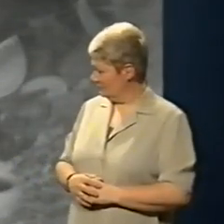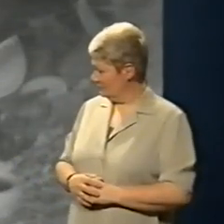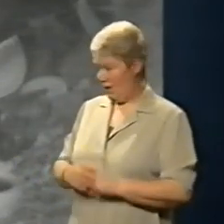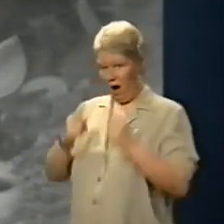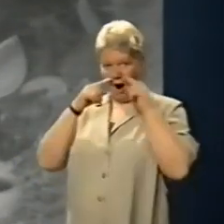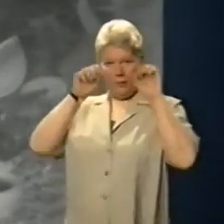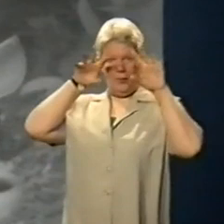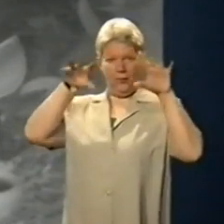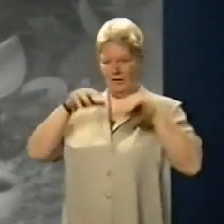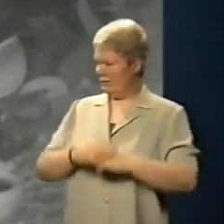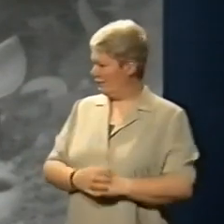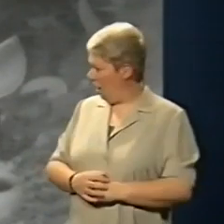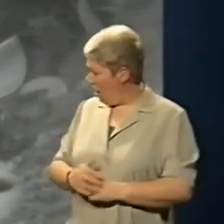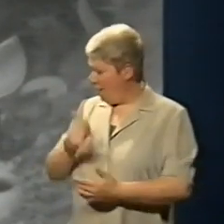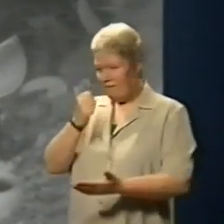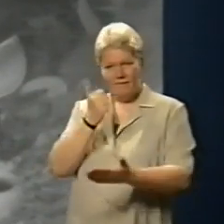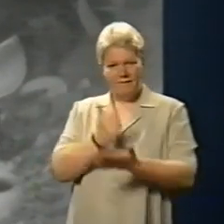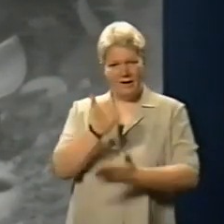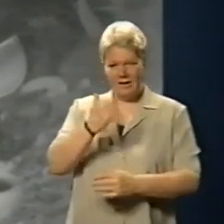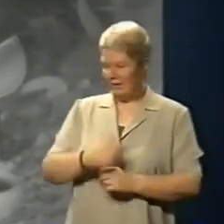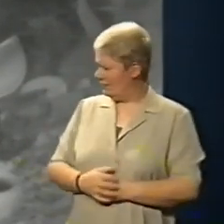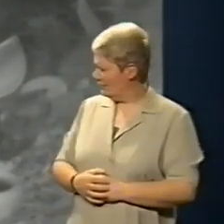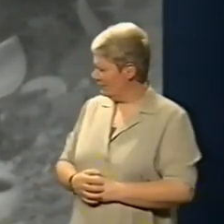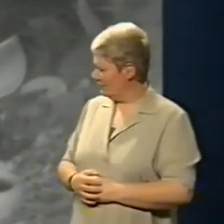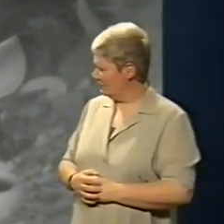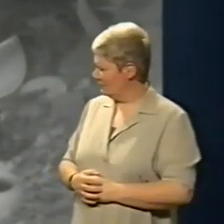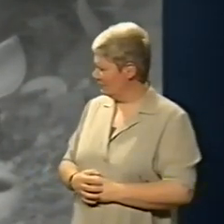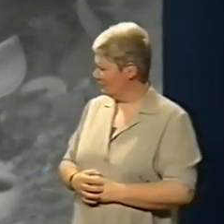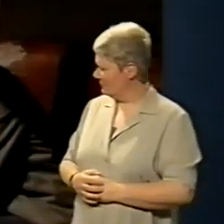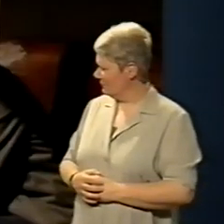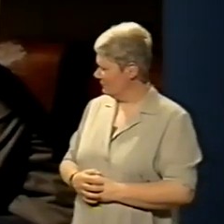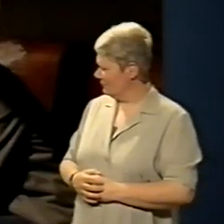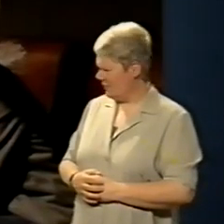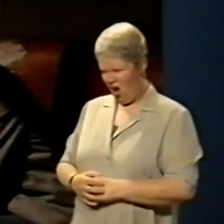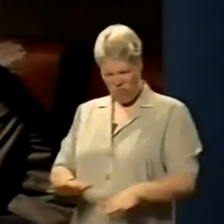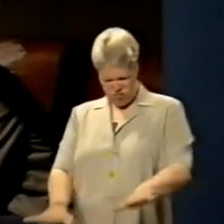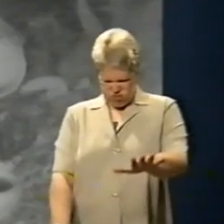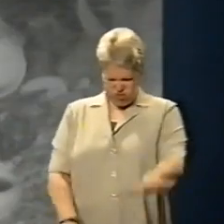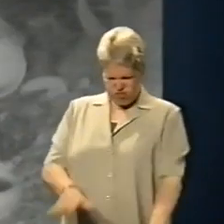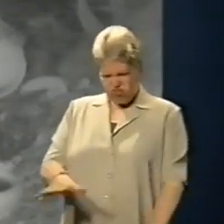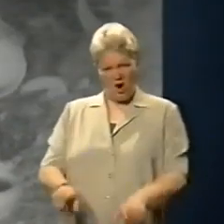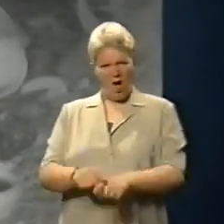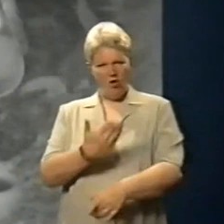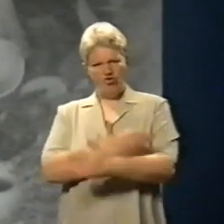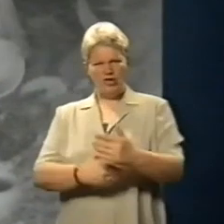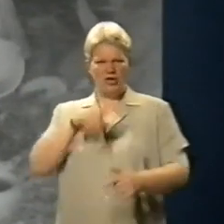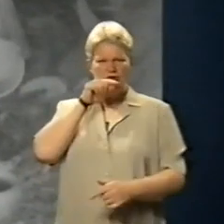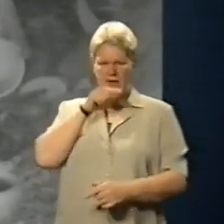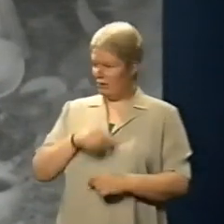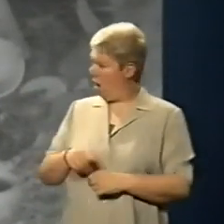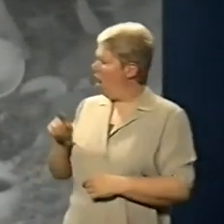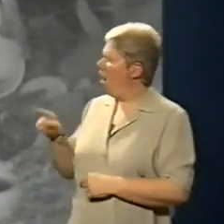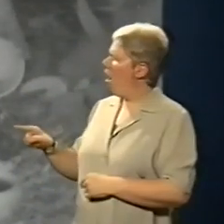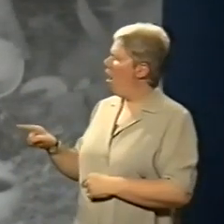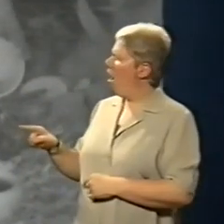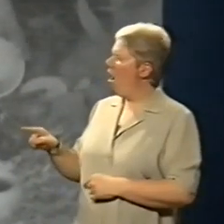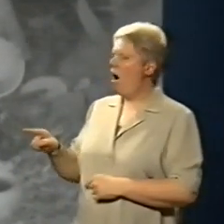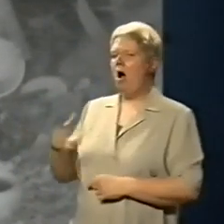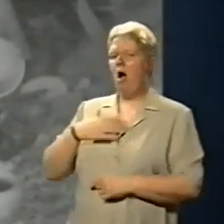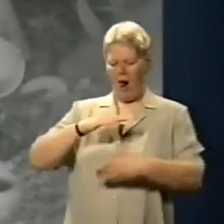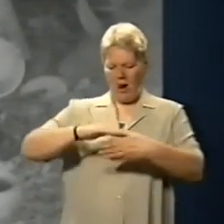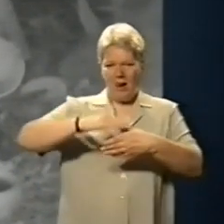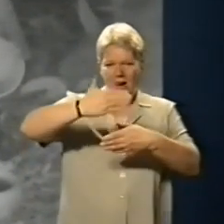Look at that. That is amazing. Look at the size of her feet. She's like a big green chicken. Oh, look at that. She's jammed the lid